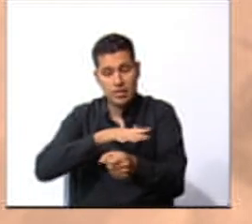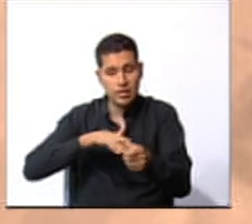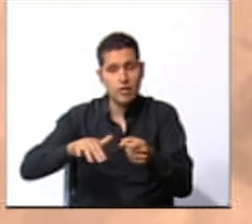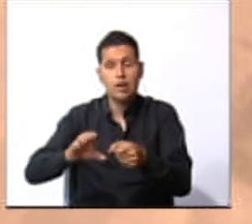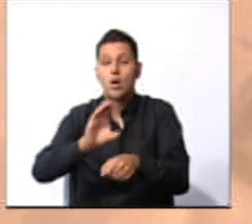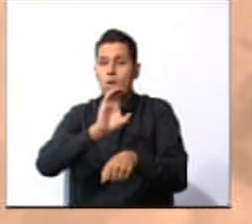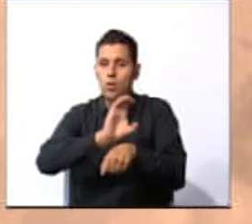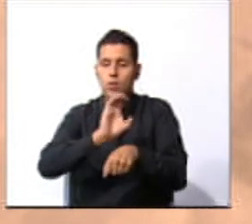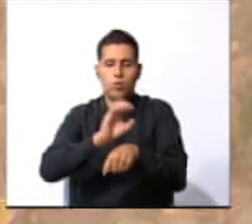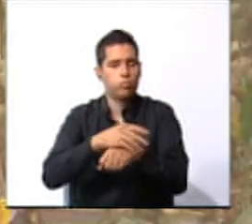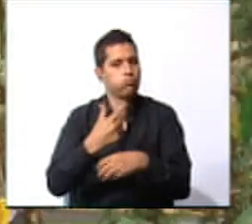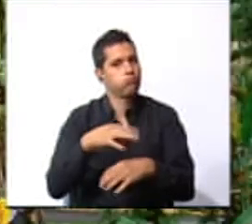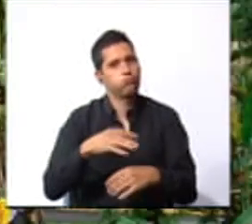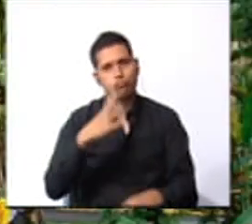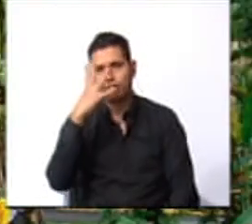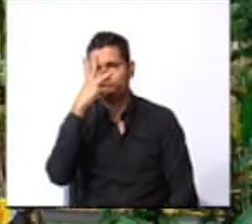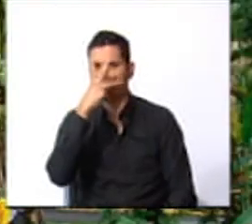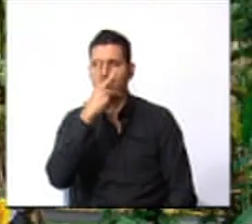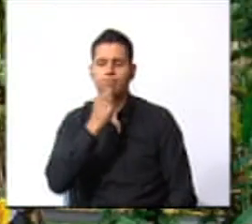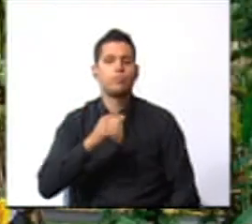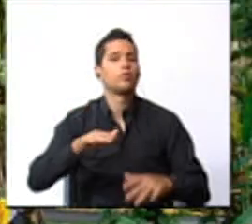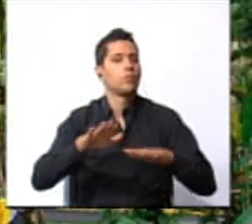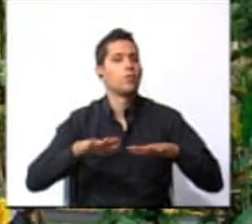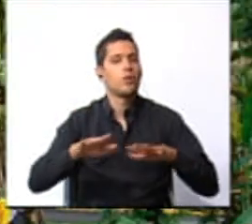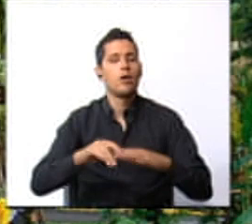a beautiful place.